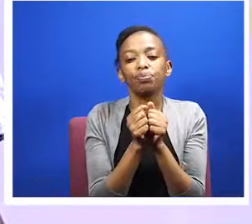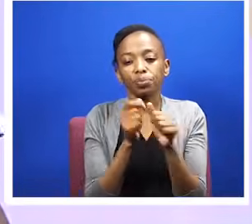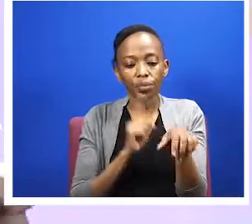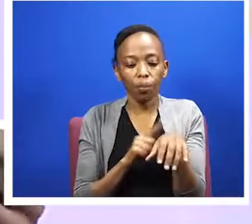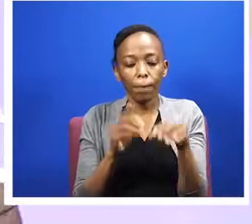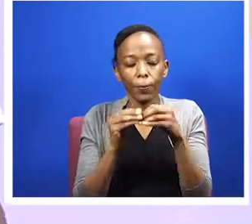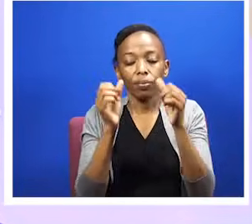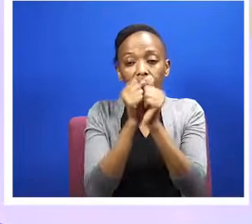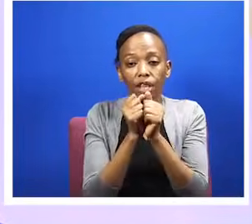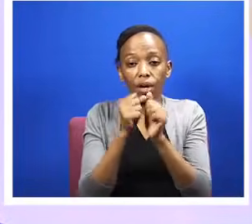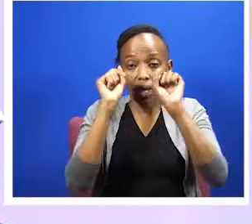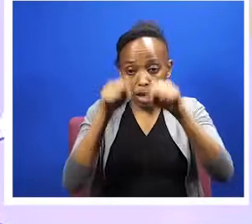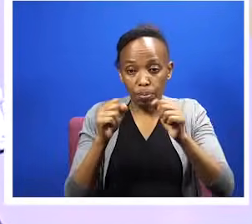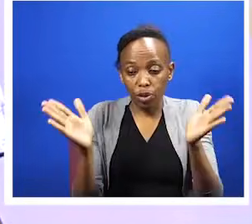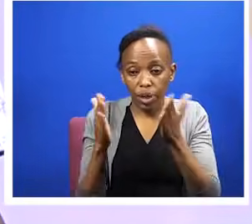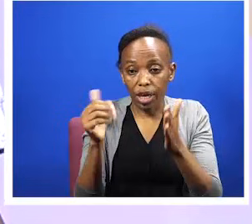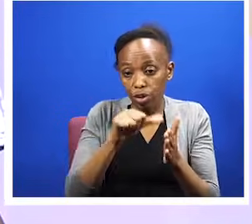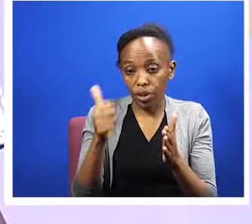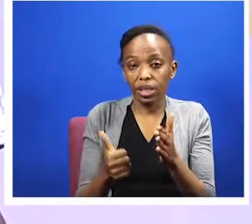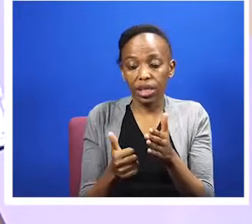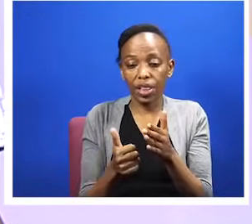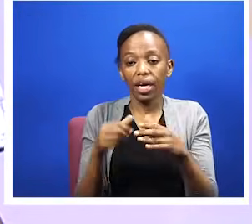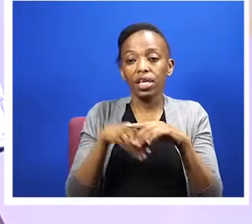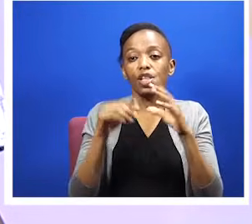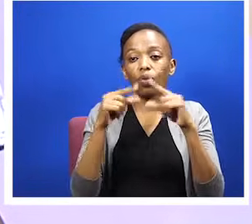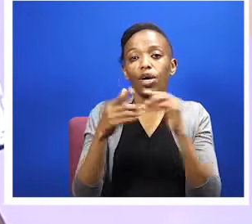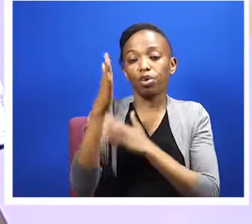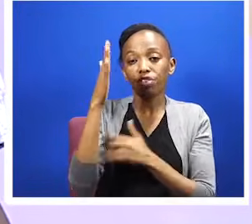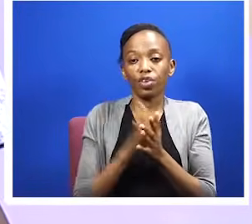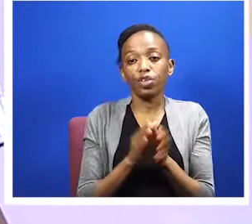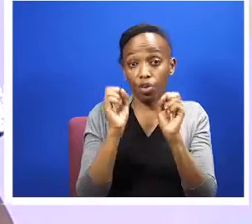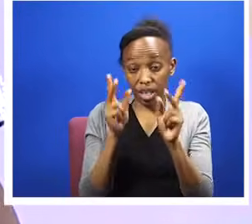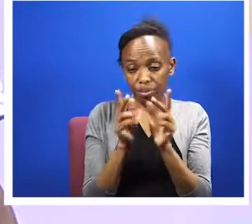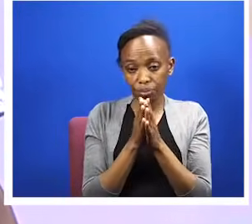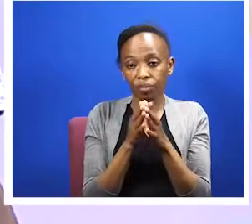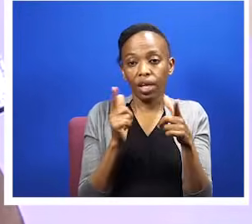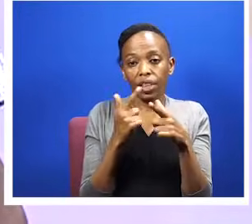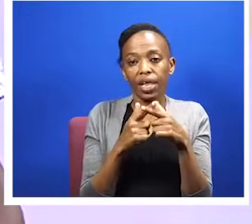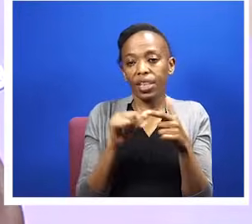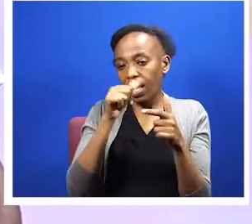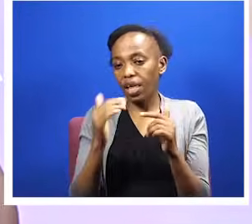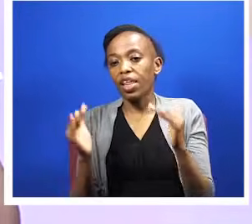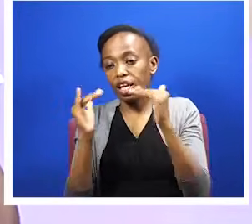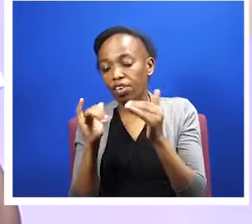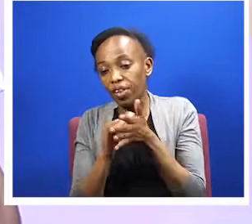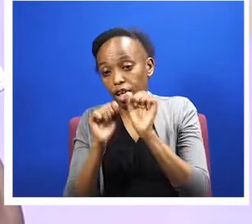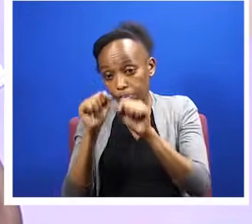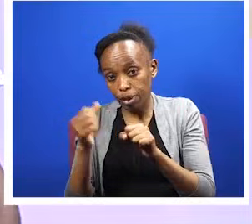together, we are able to encourage one another in the word of God, all right? Then the next stage in which we can